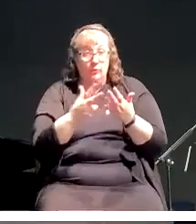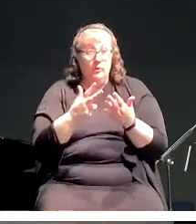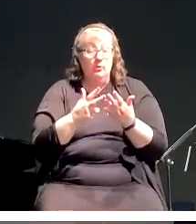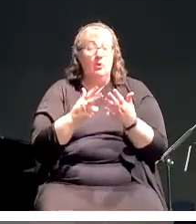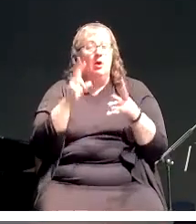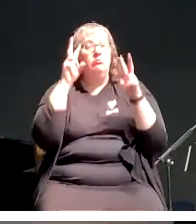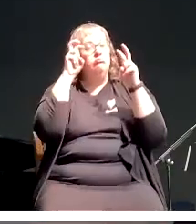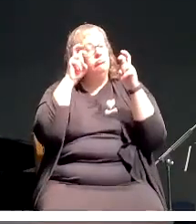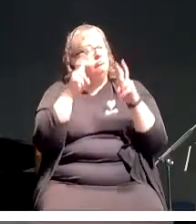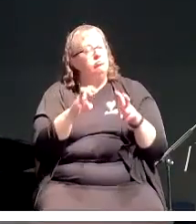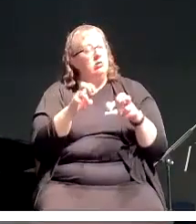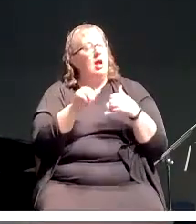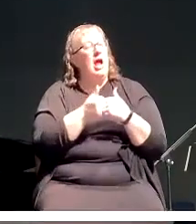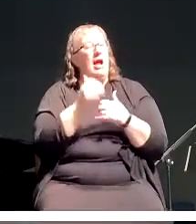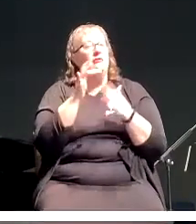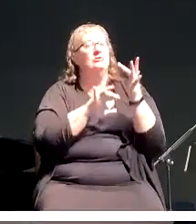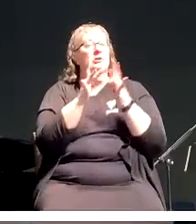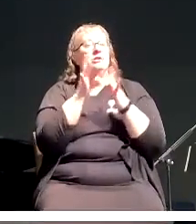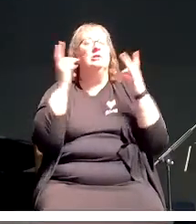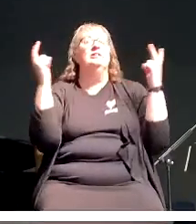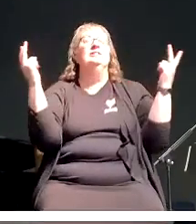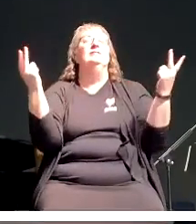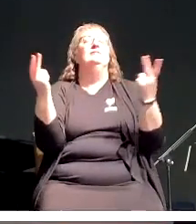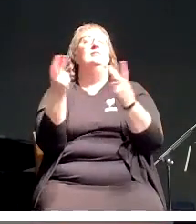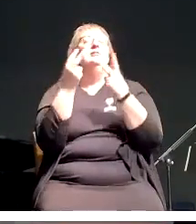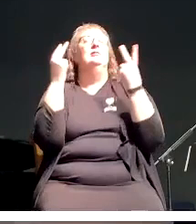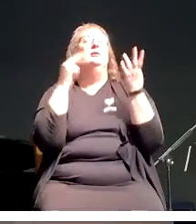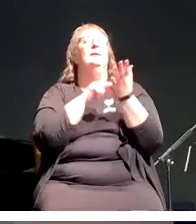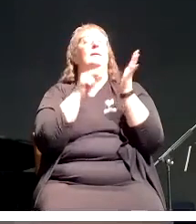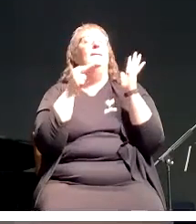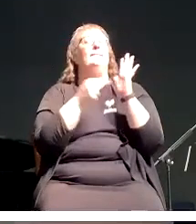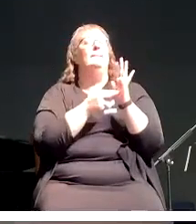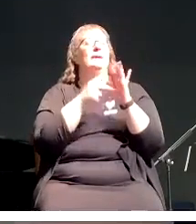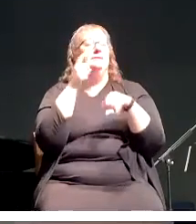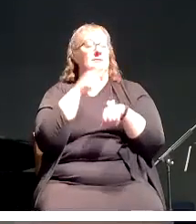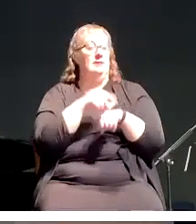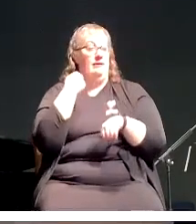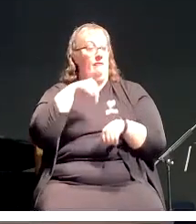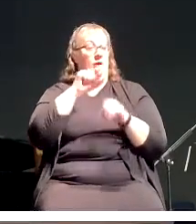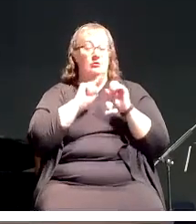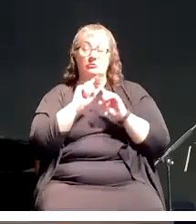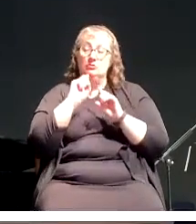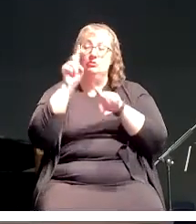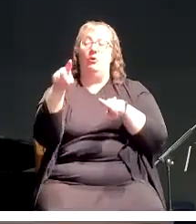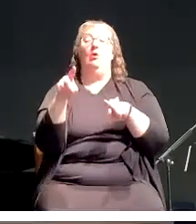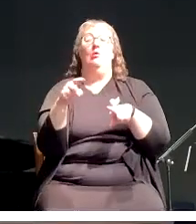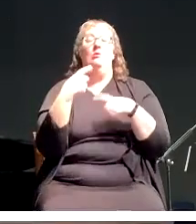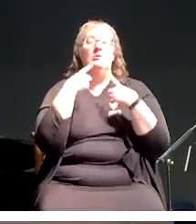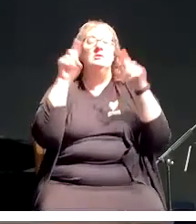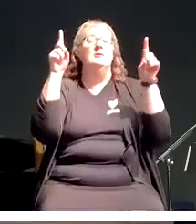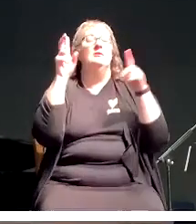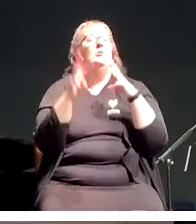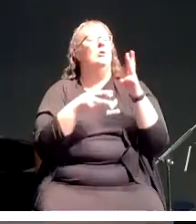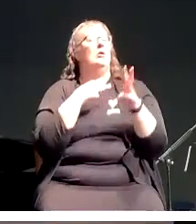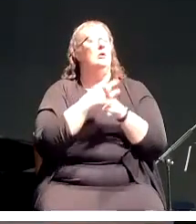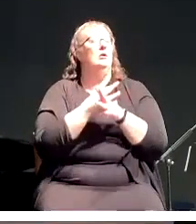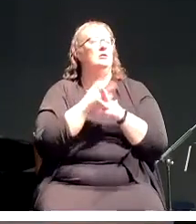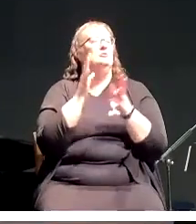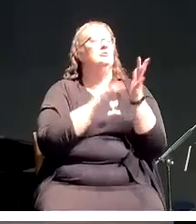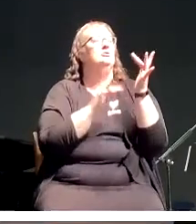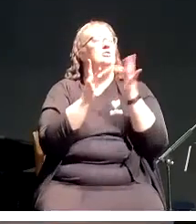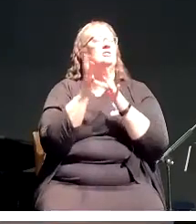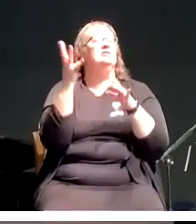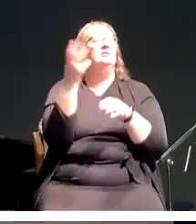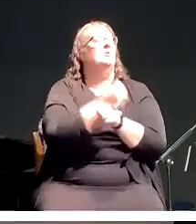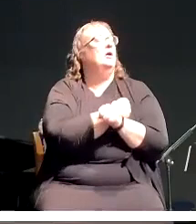we'll be looking at how Jesus' victory means it's time for us to go and tell the world that Jesus has